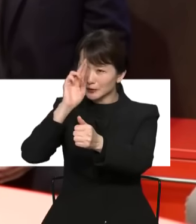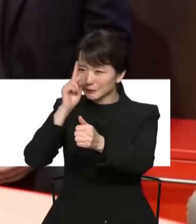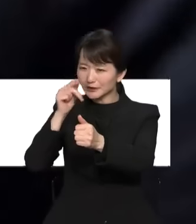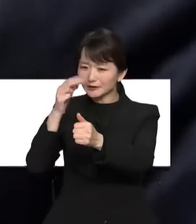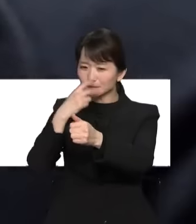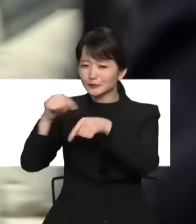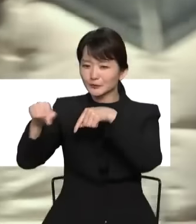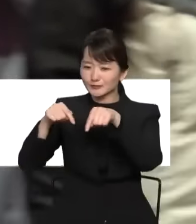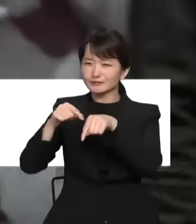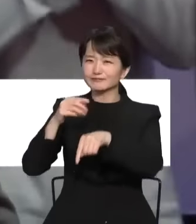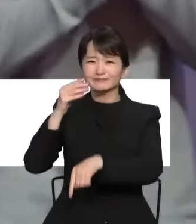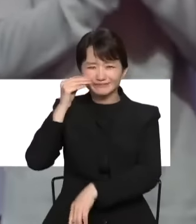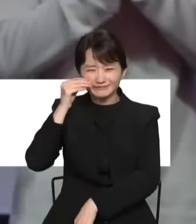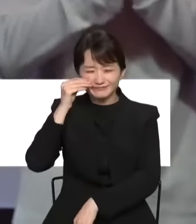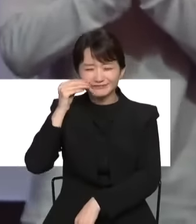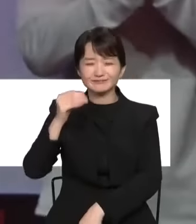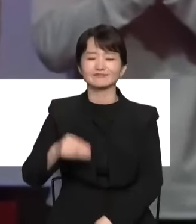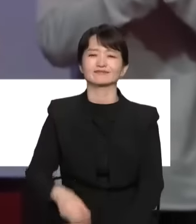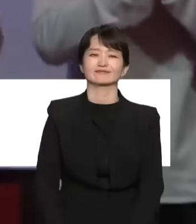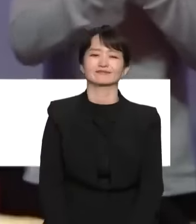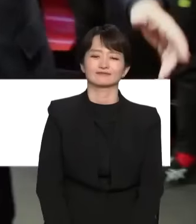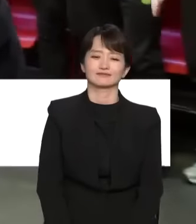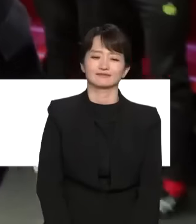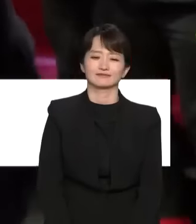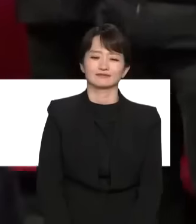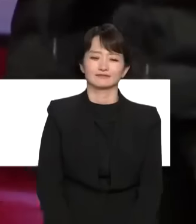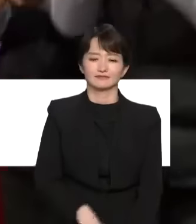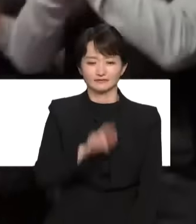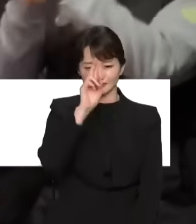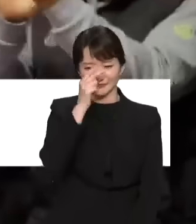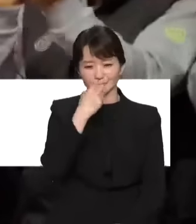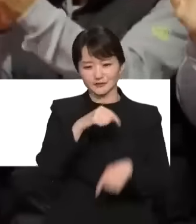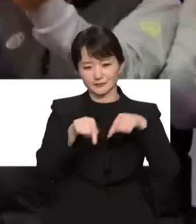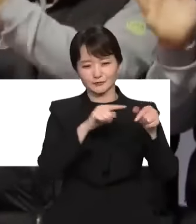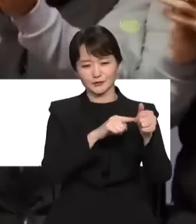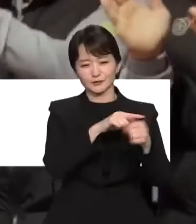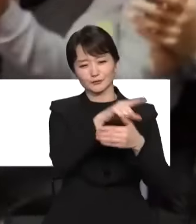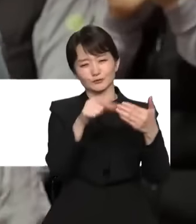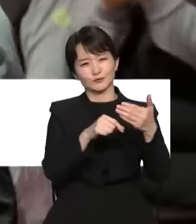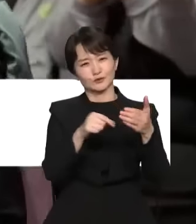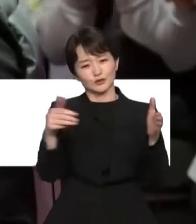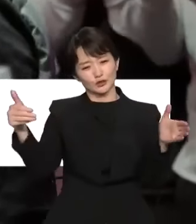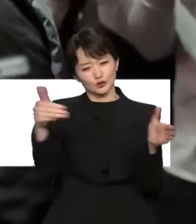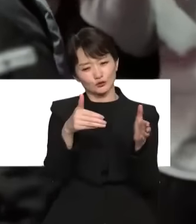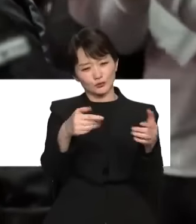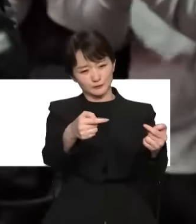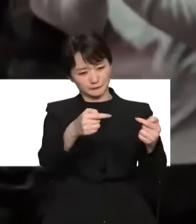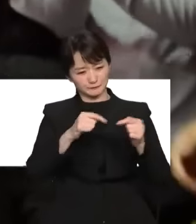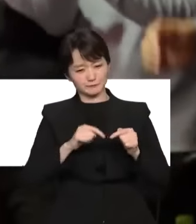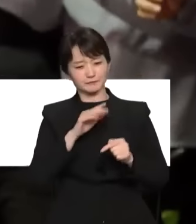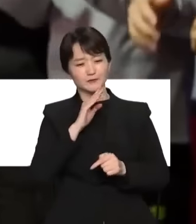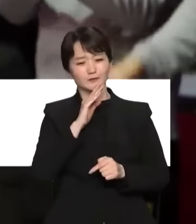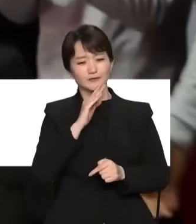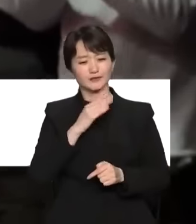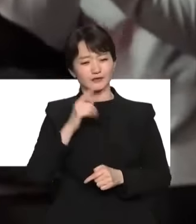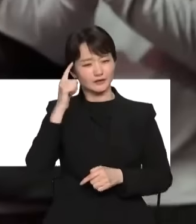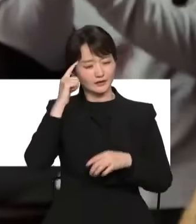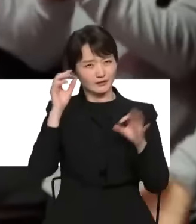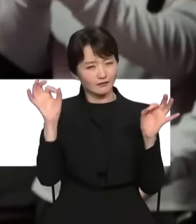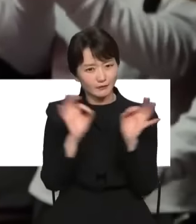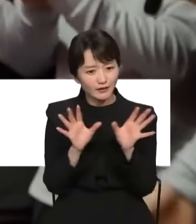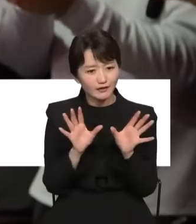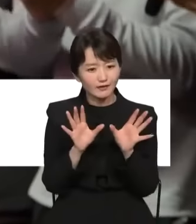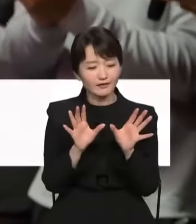call always Park Ko-chi. Park Hang-seo. Yeah, he came also. Later in this show, and that was for